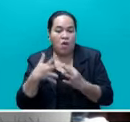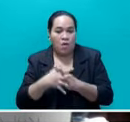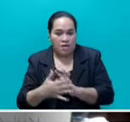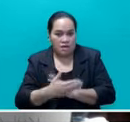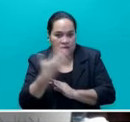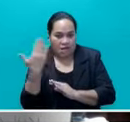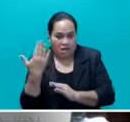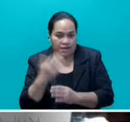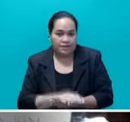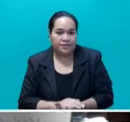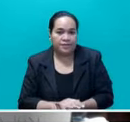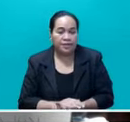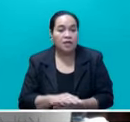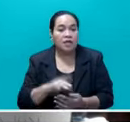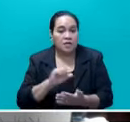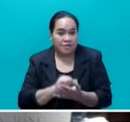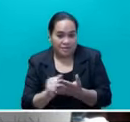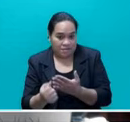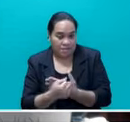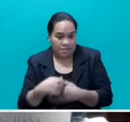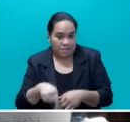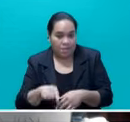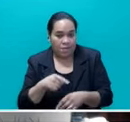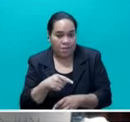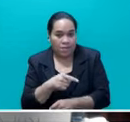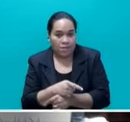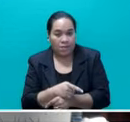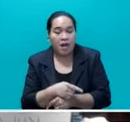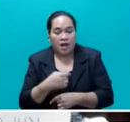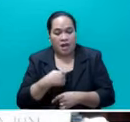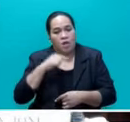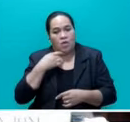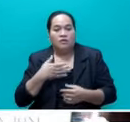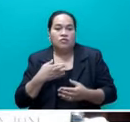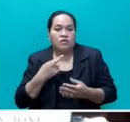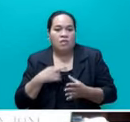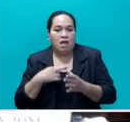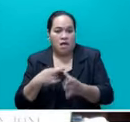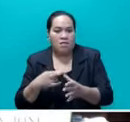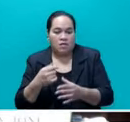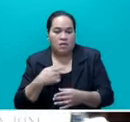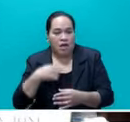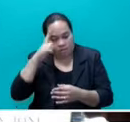September, and that 1 hour be given to debate the bill with the right of reply given to me as the member moving the motion. Thank you,